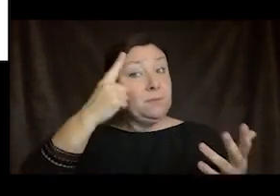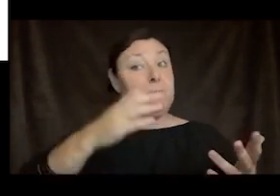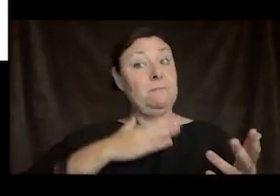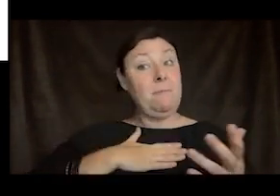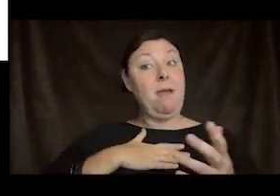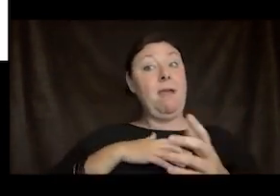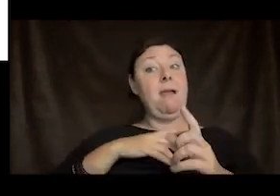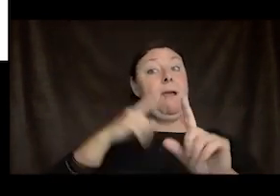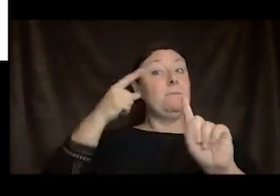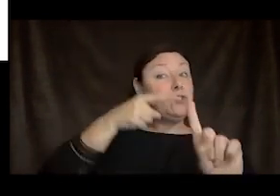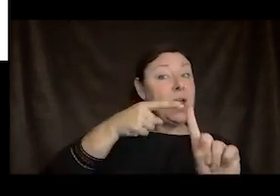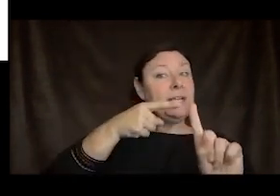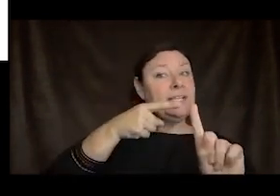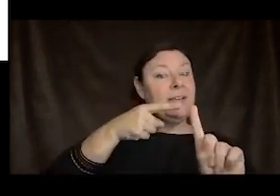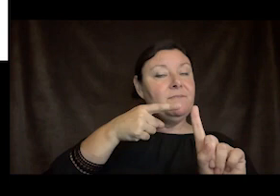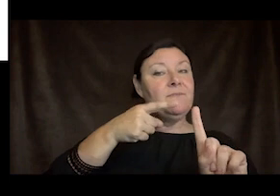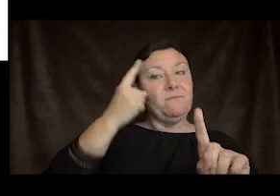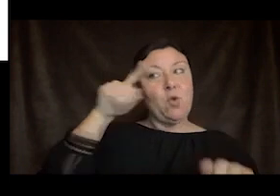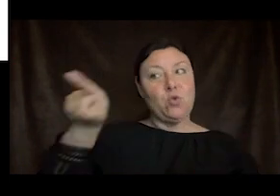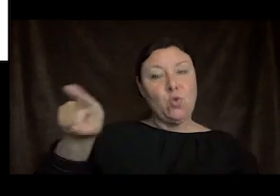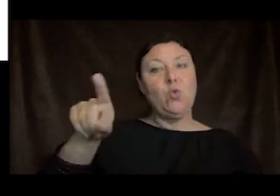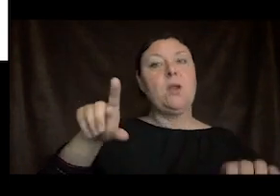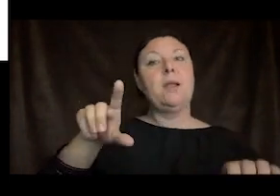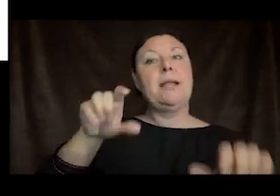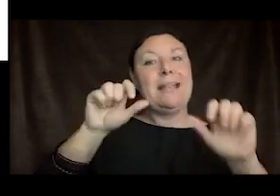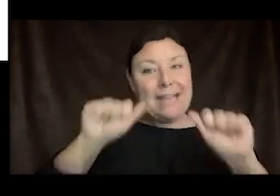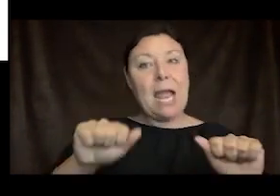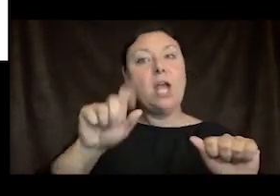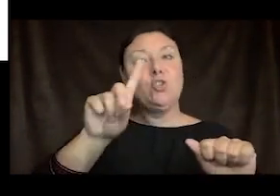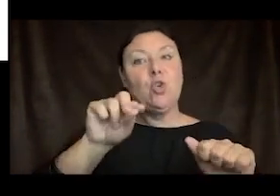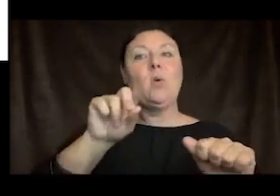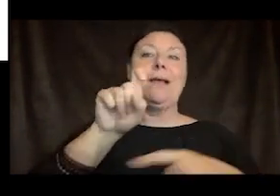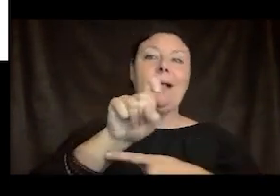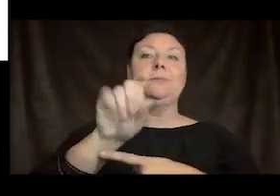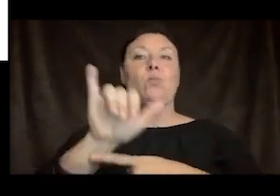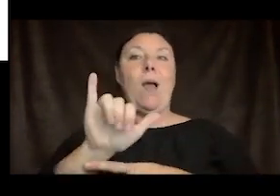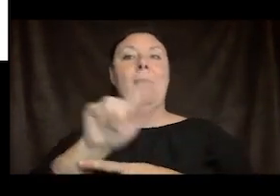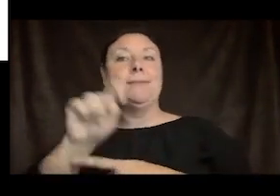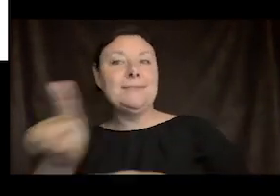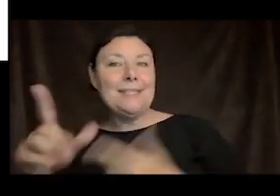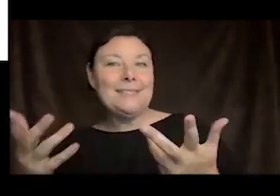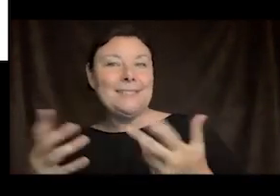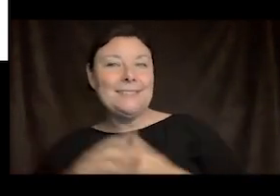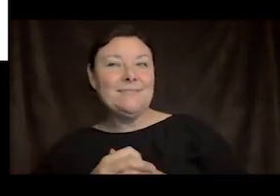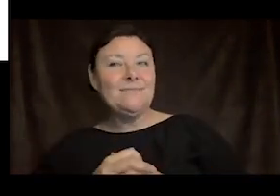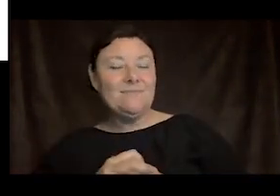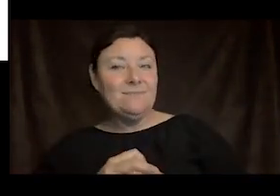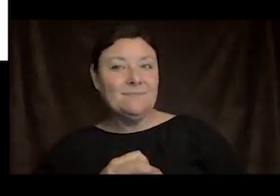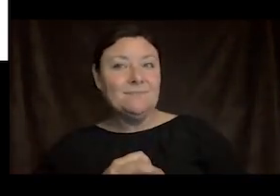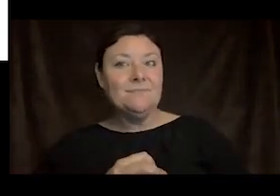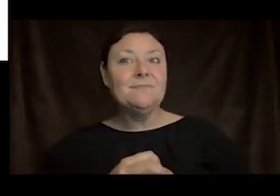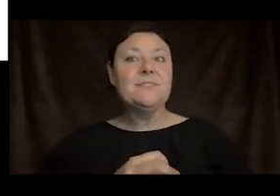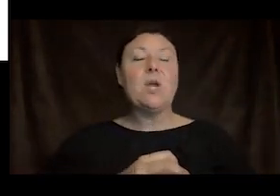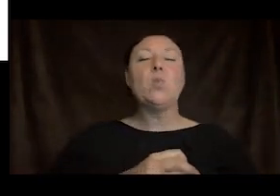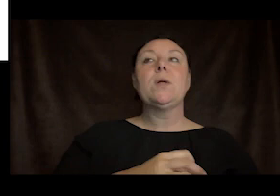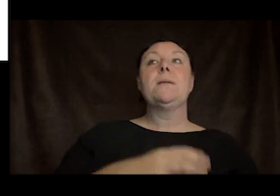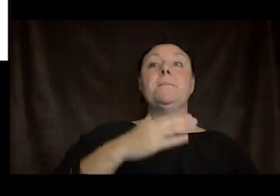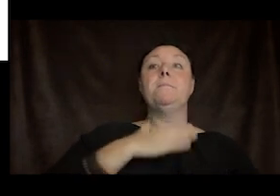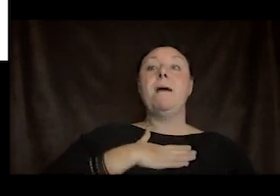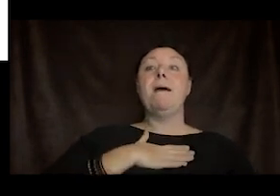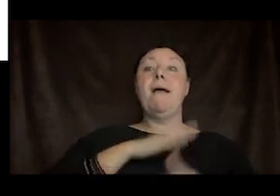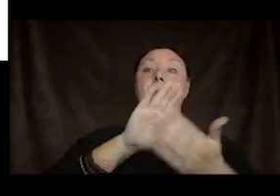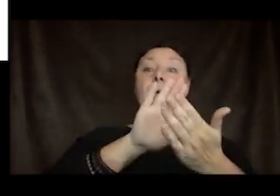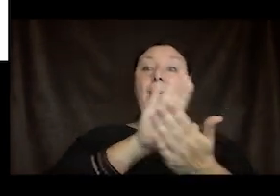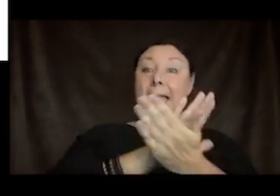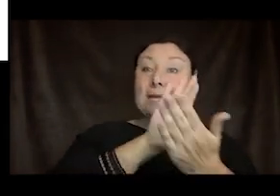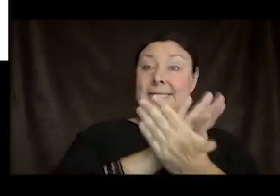for you to be able to do X, Y, and Z. No one is telling me how to get that done. And so my academic